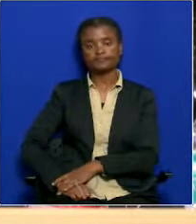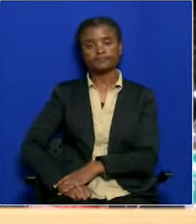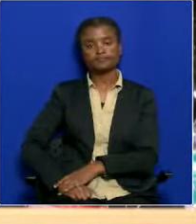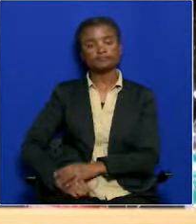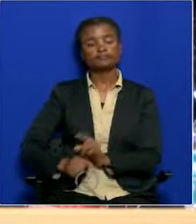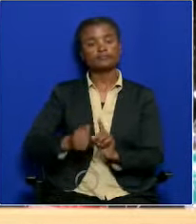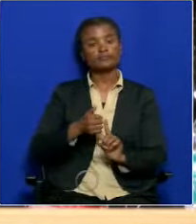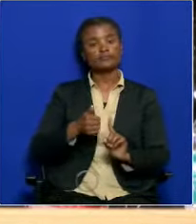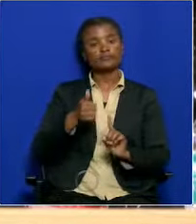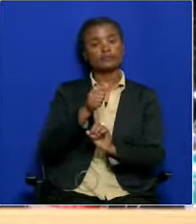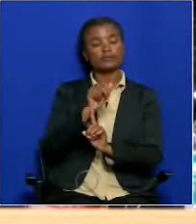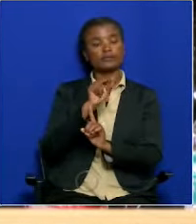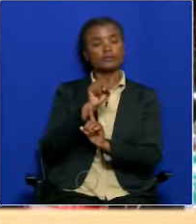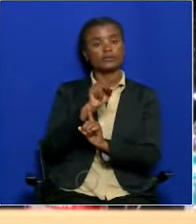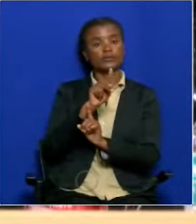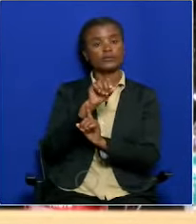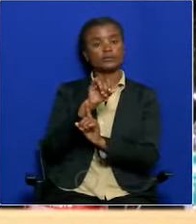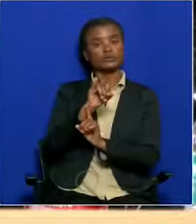to you